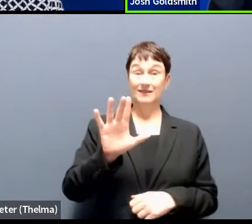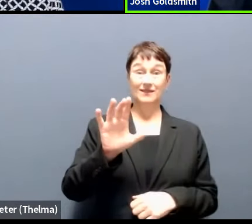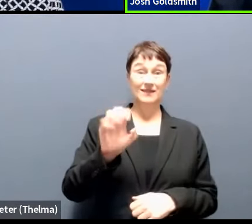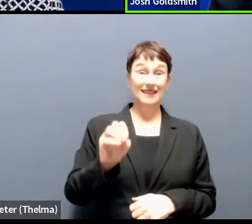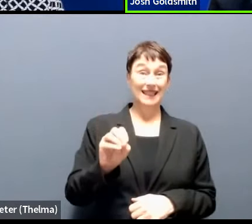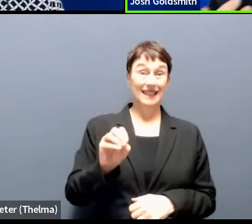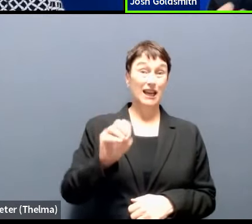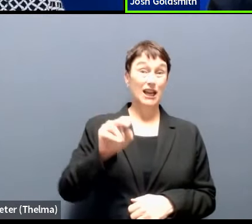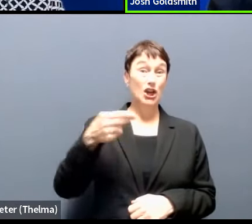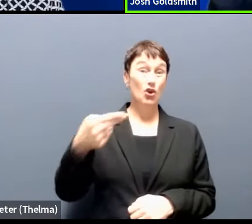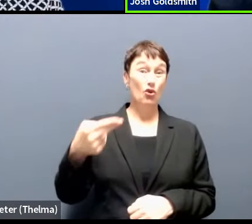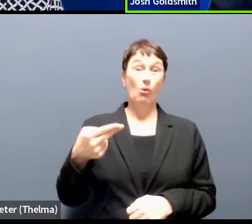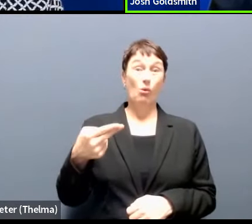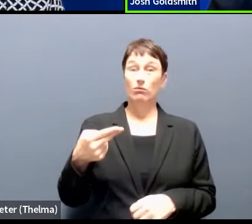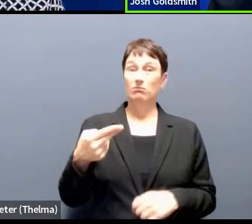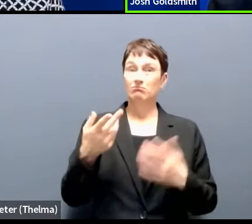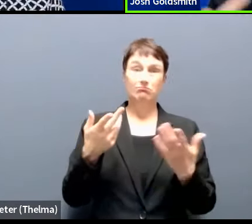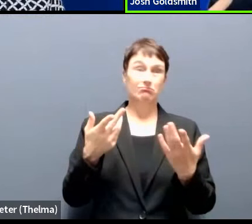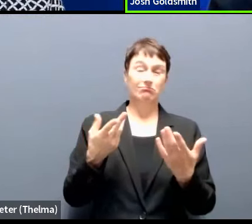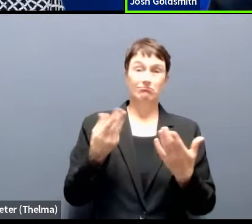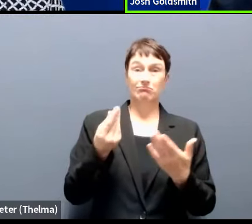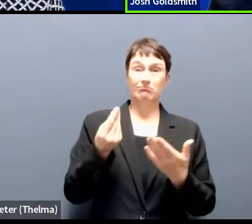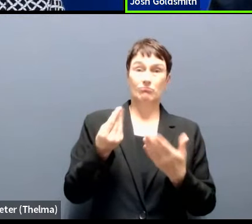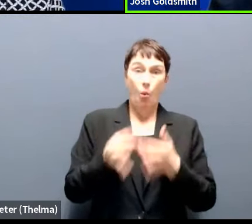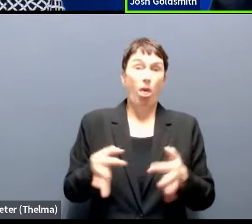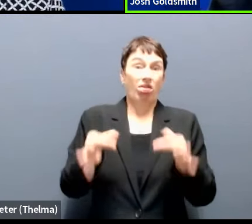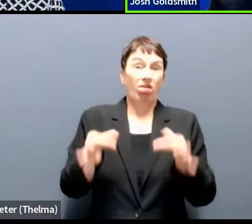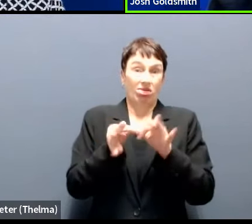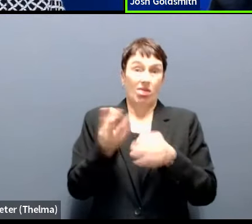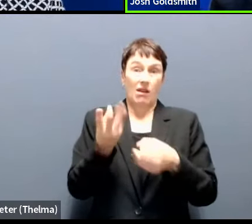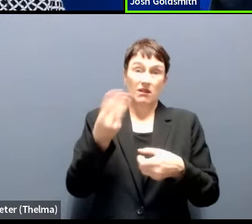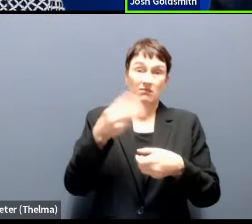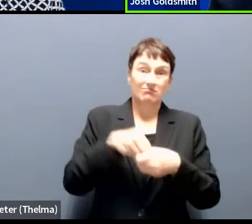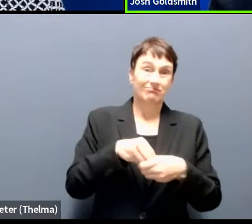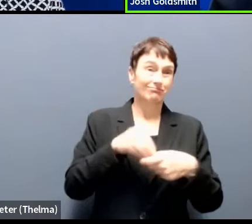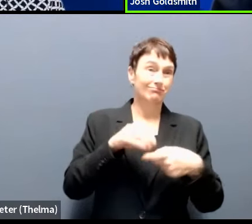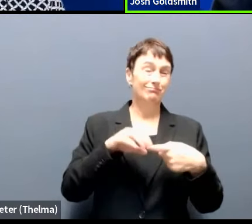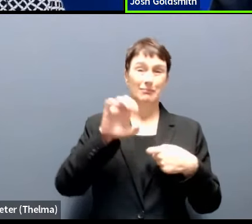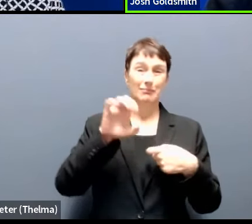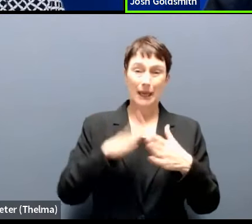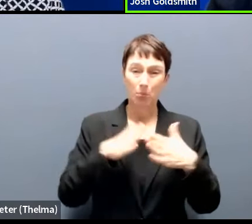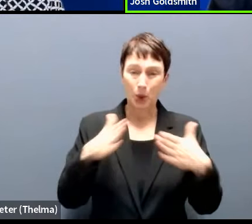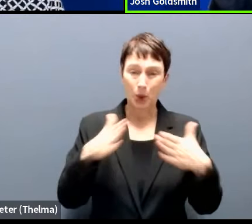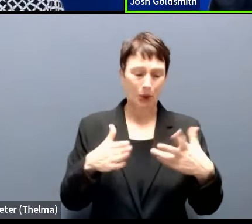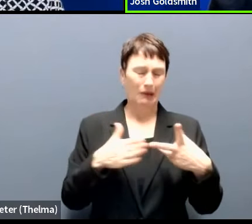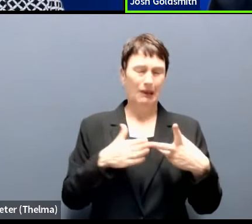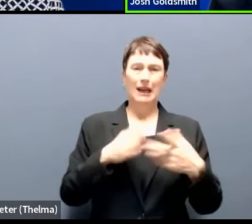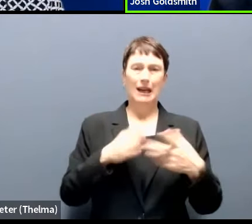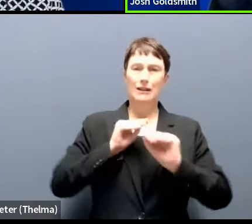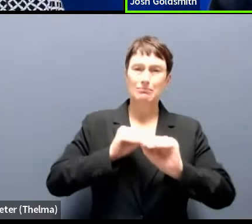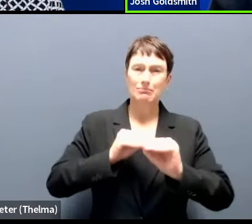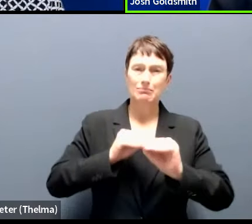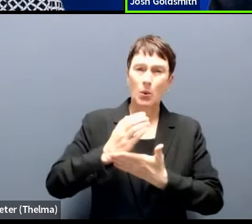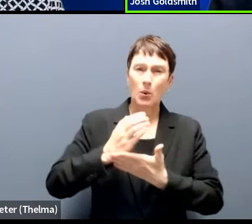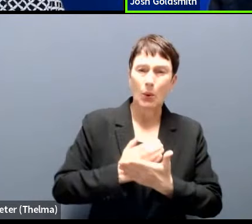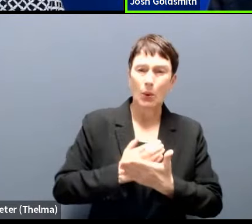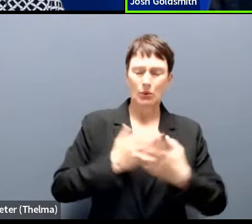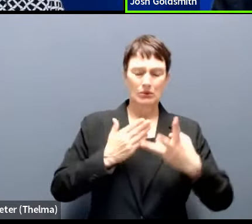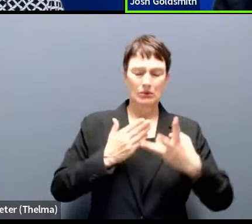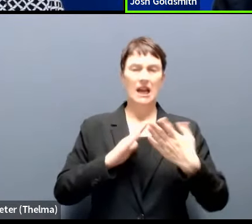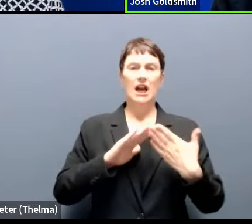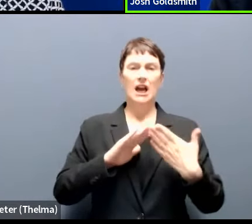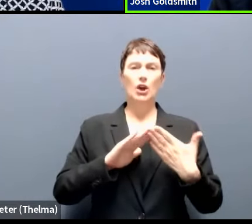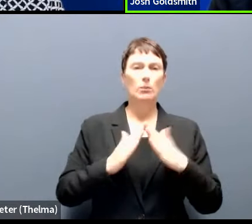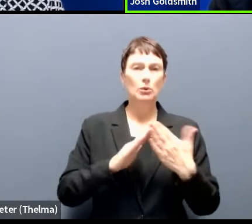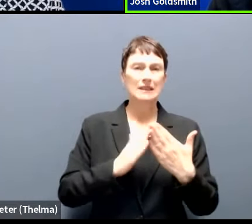courses, trainings, videos, ebooks, a month in the Tech Forward Insiders community, only for